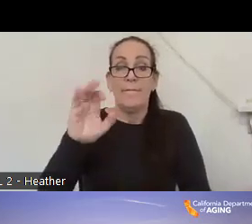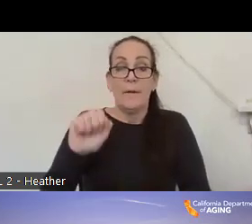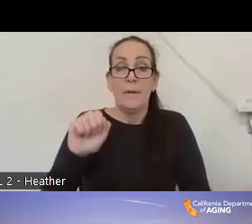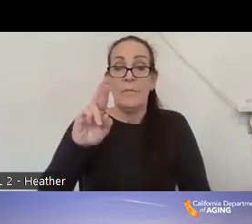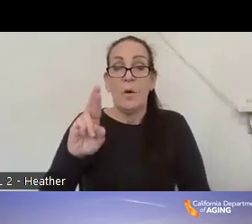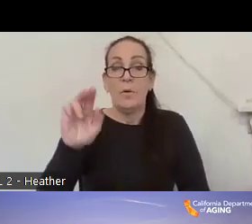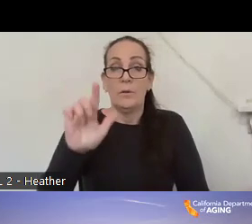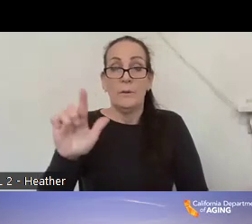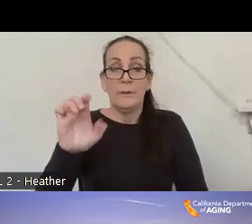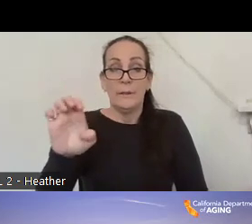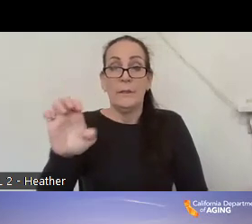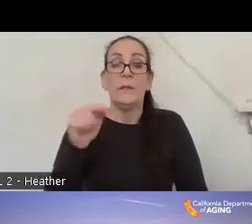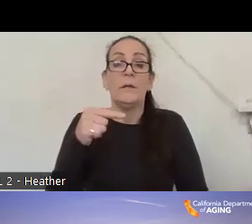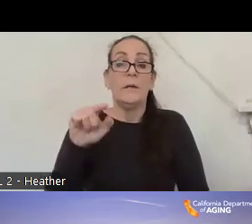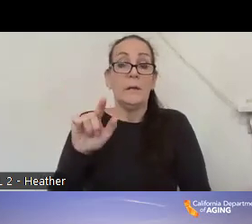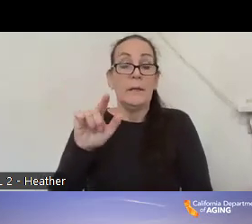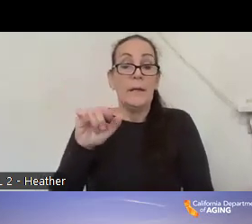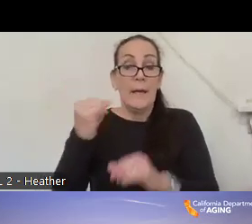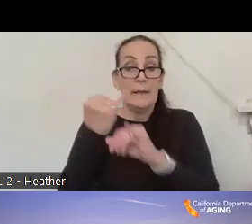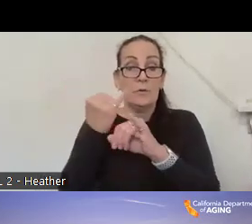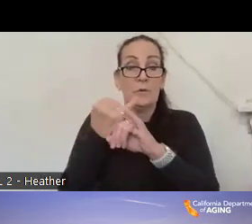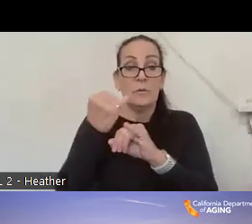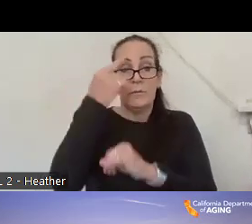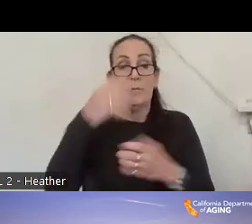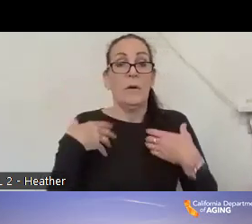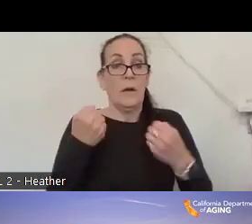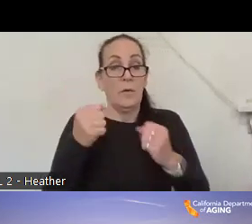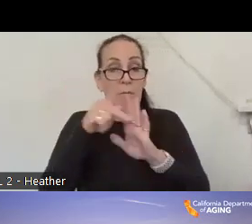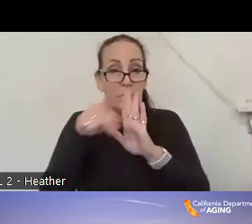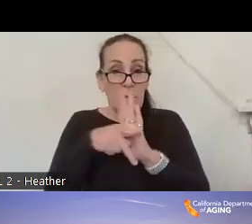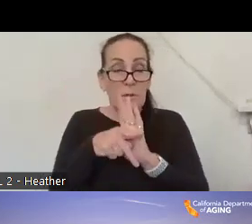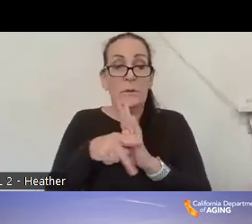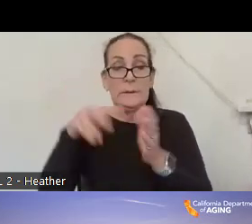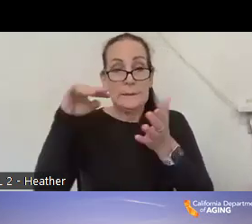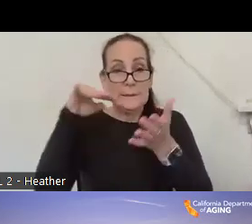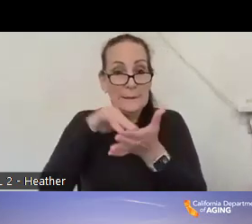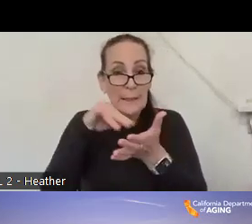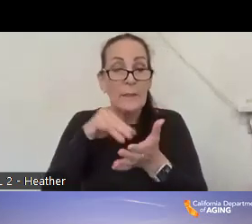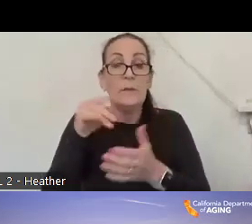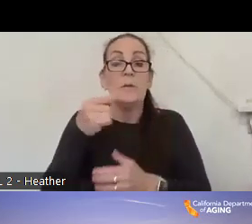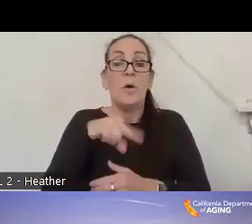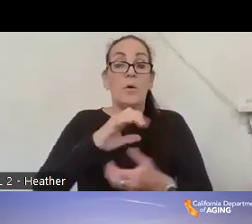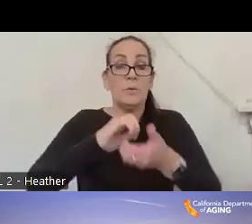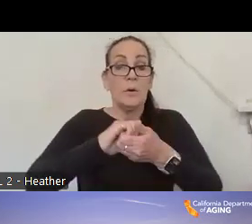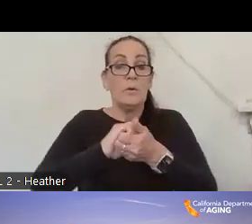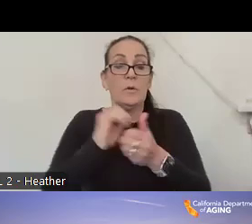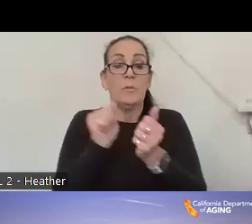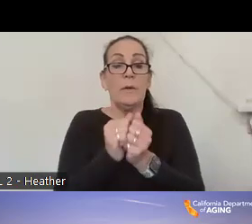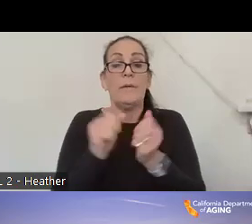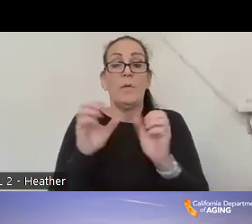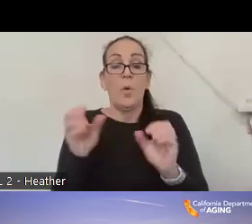partnered also with the organizations Homebridge, as well as Center for Career Advancement, and also